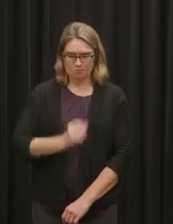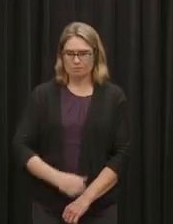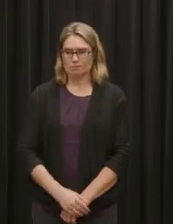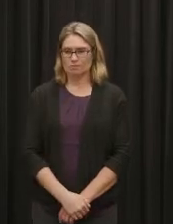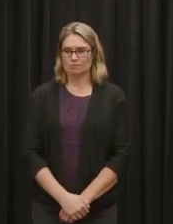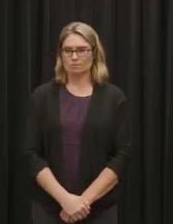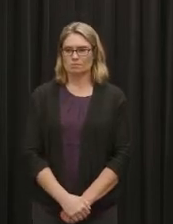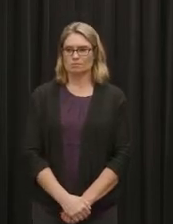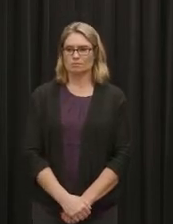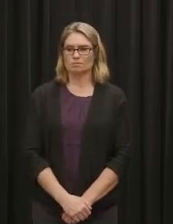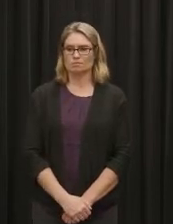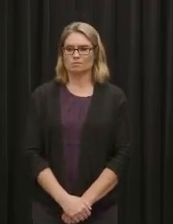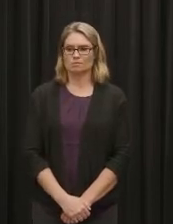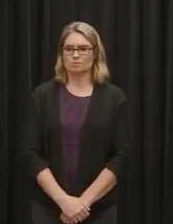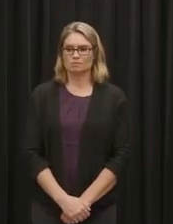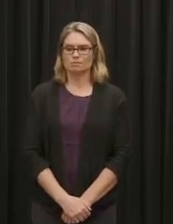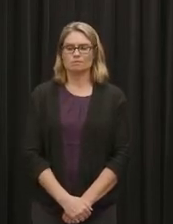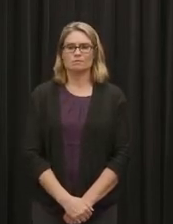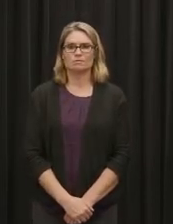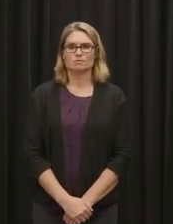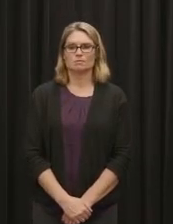Edmundston. 2 patients